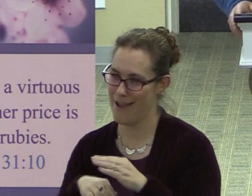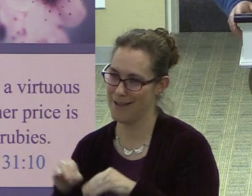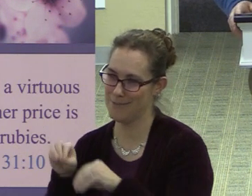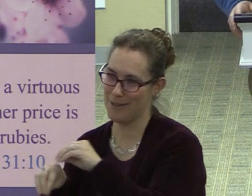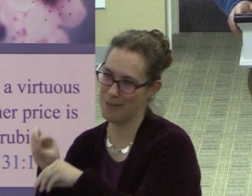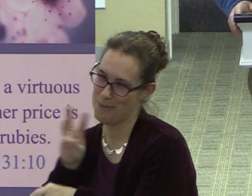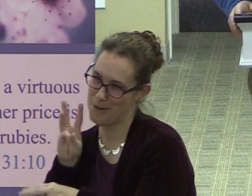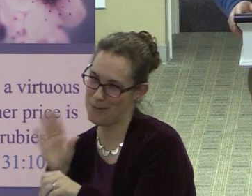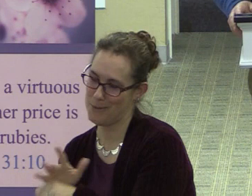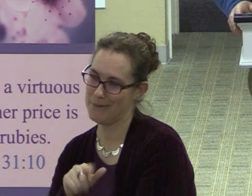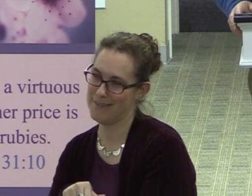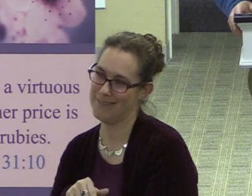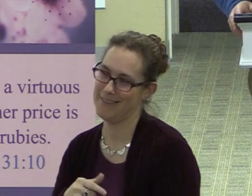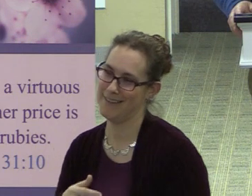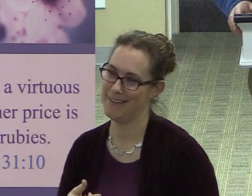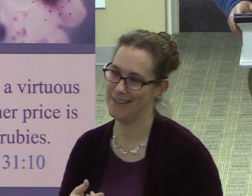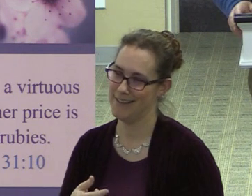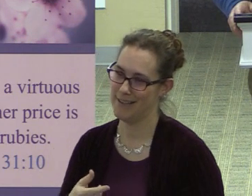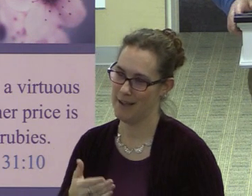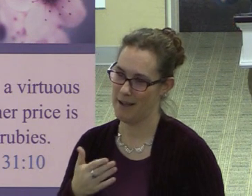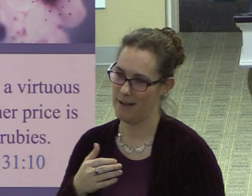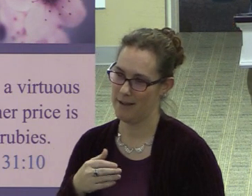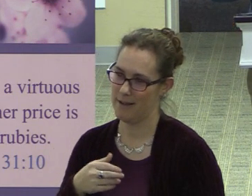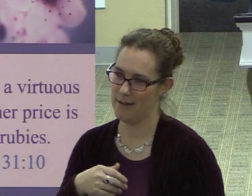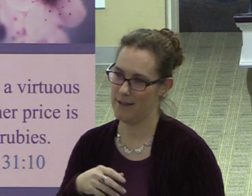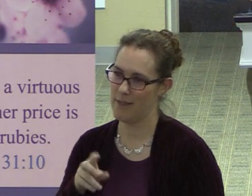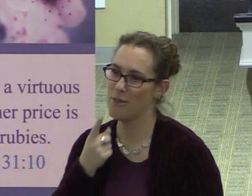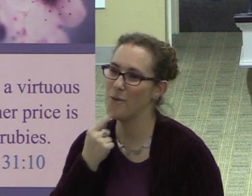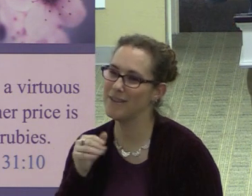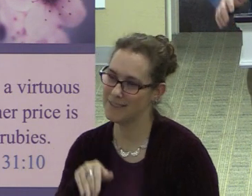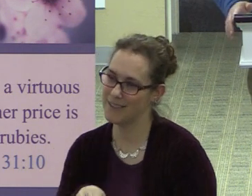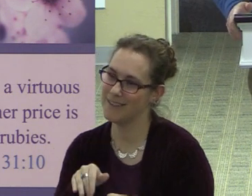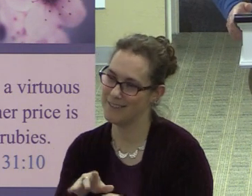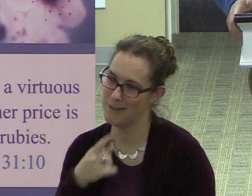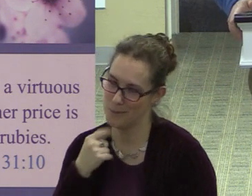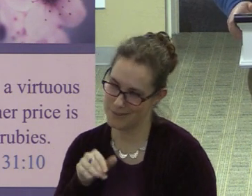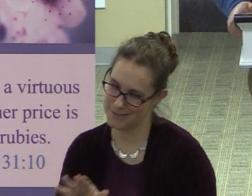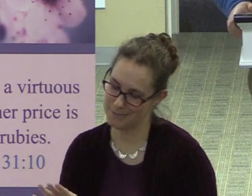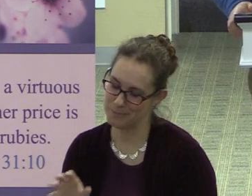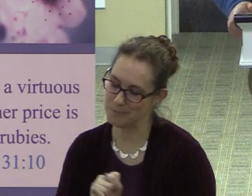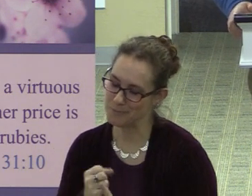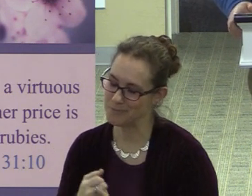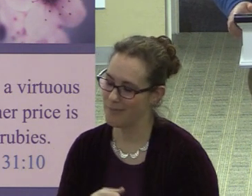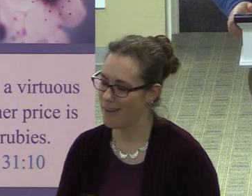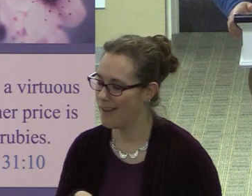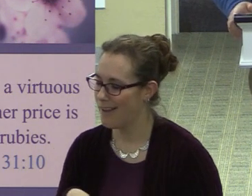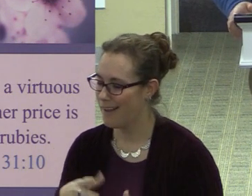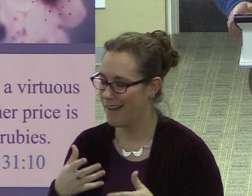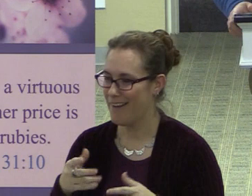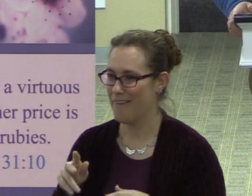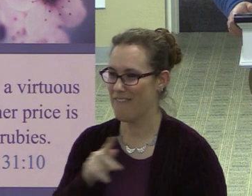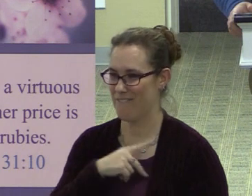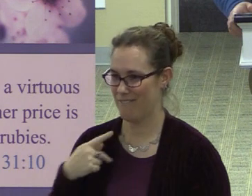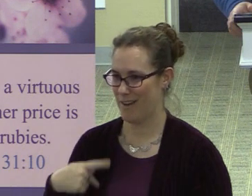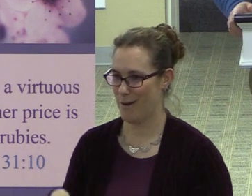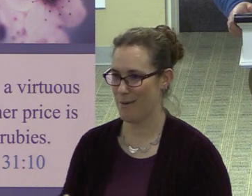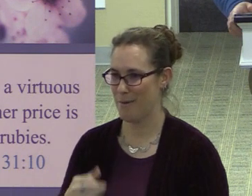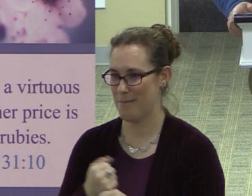But it would get better. They're crossing. Pharaoh makes a really bad decision.